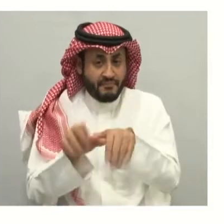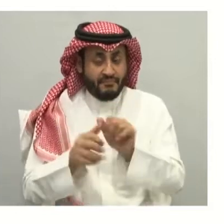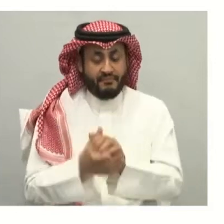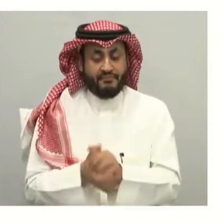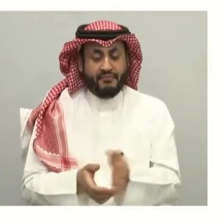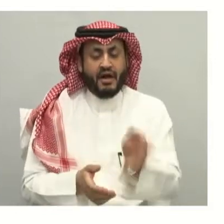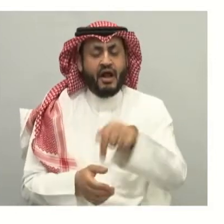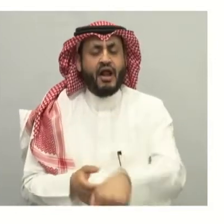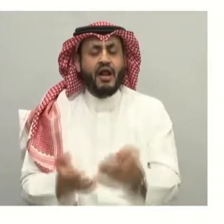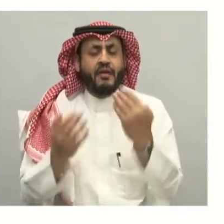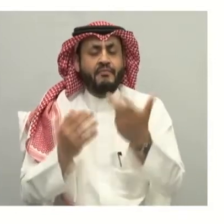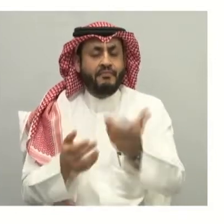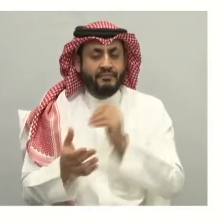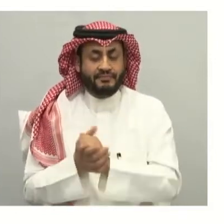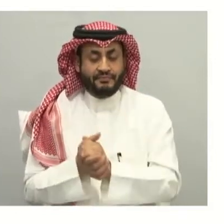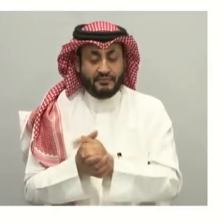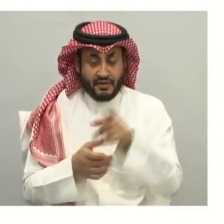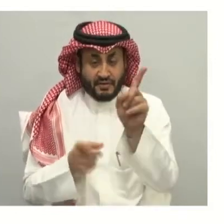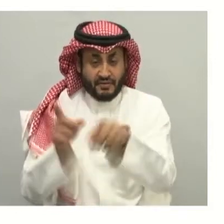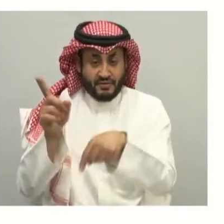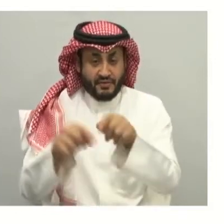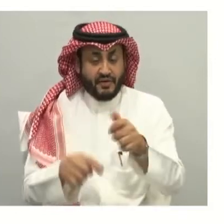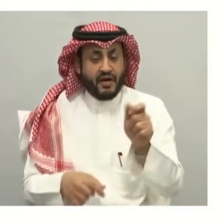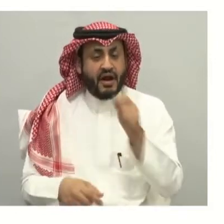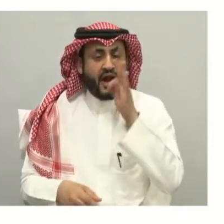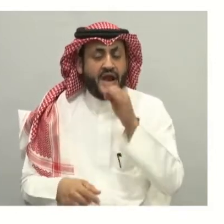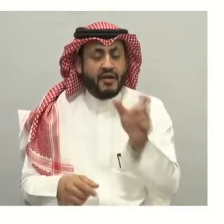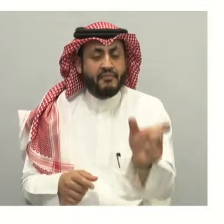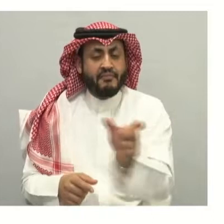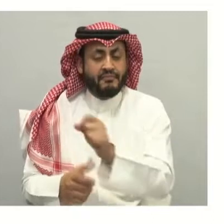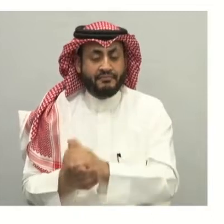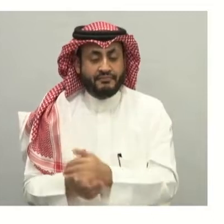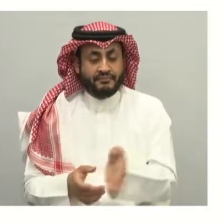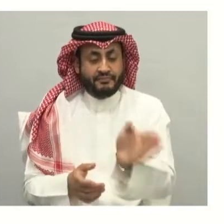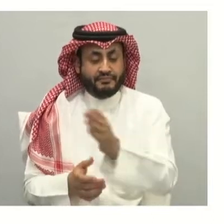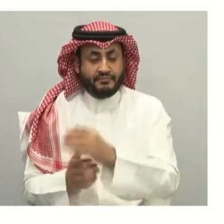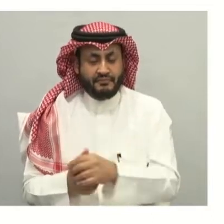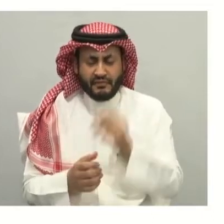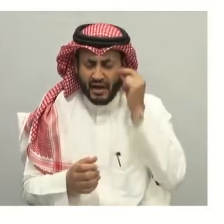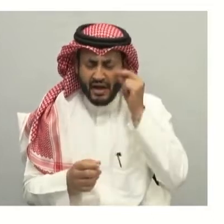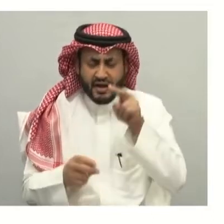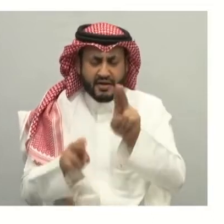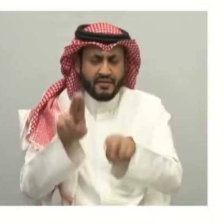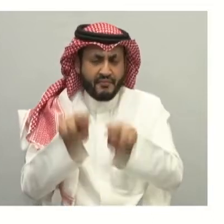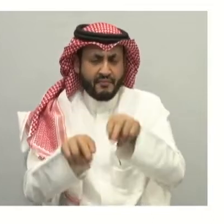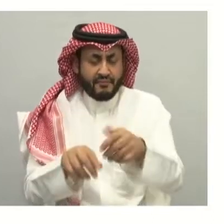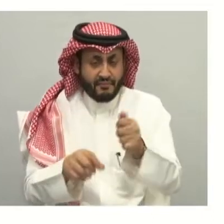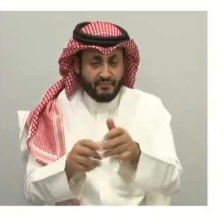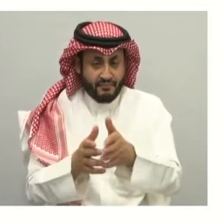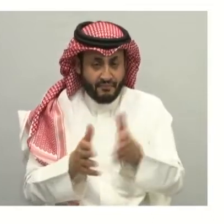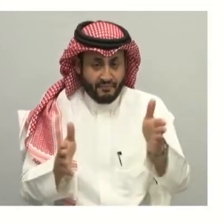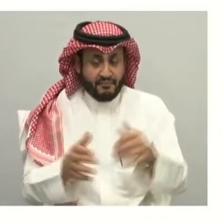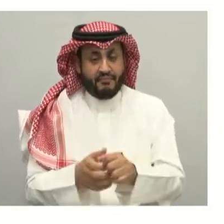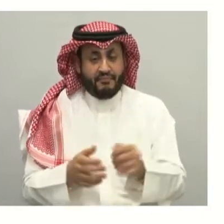For today's lesson, inshallah, we will match sounds to letters. We will differentiate between the short A and the short